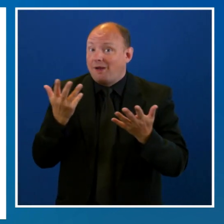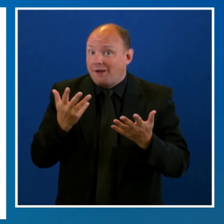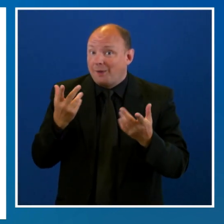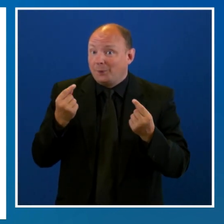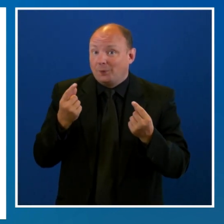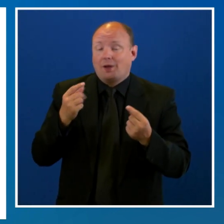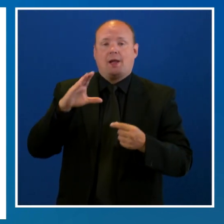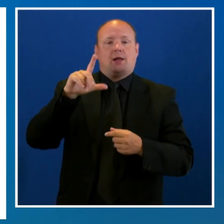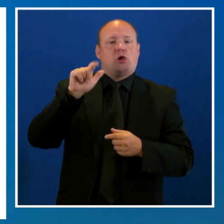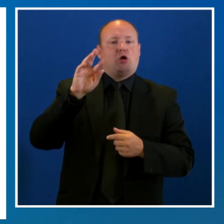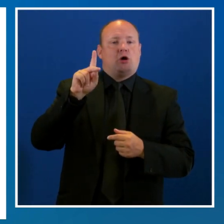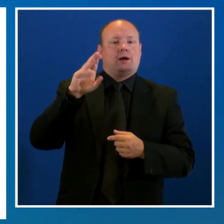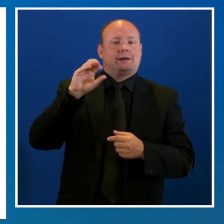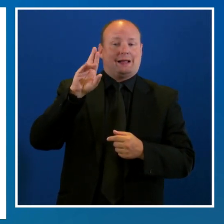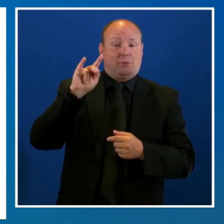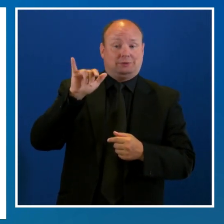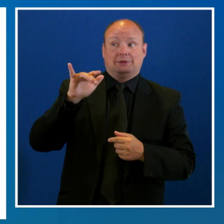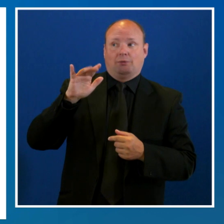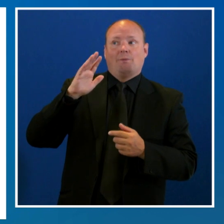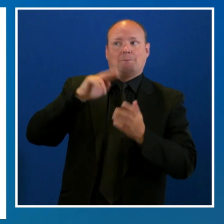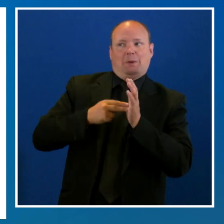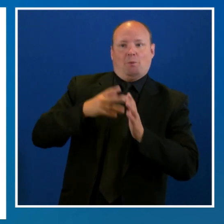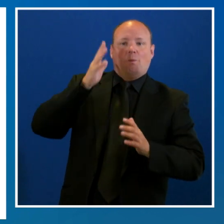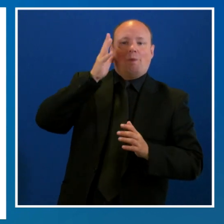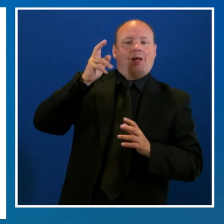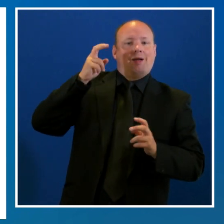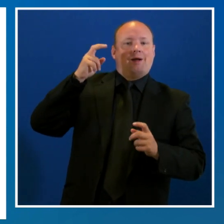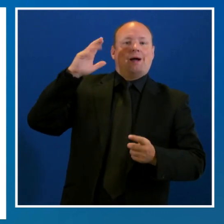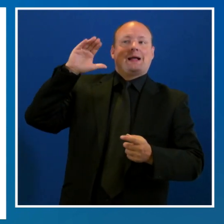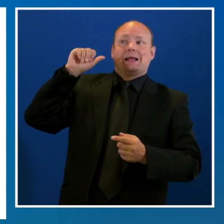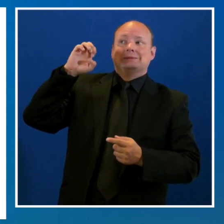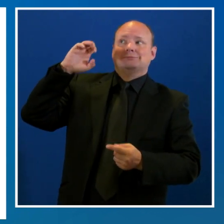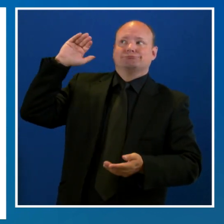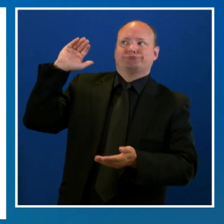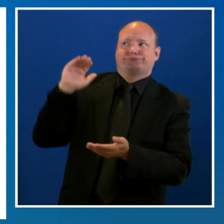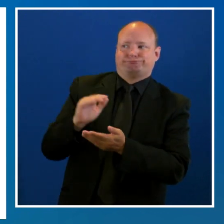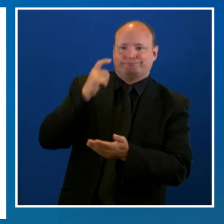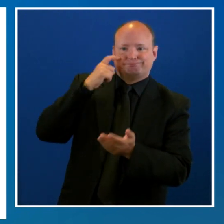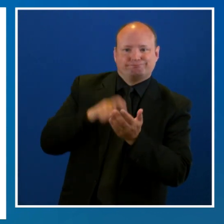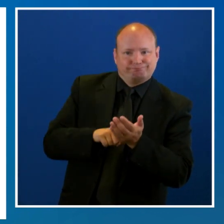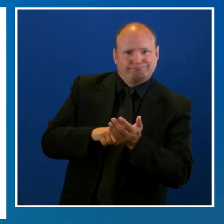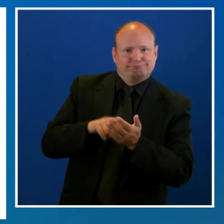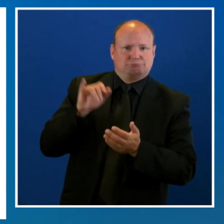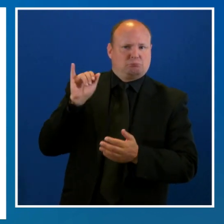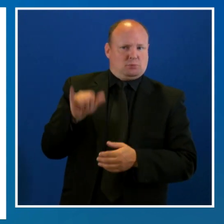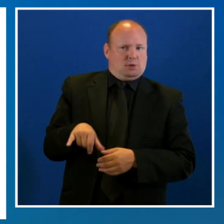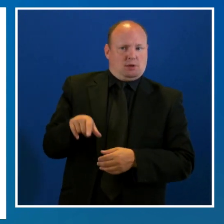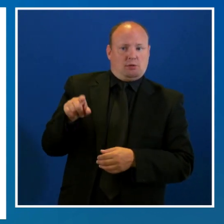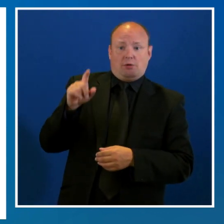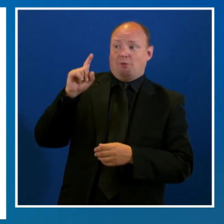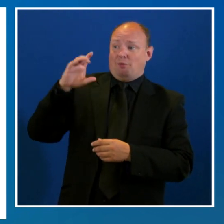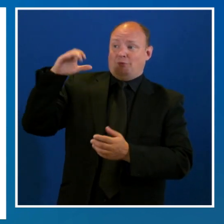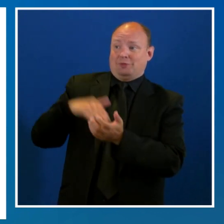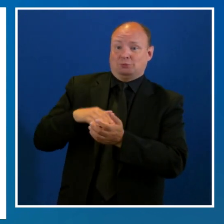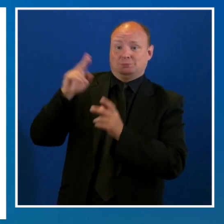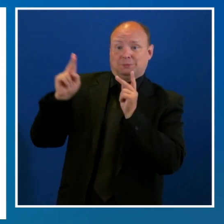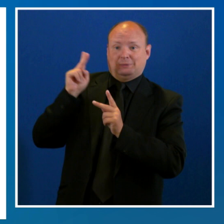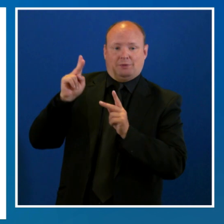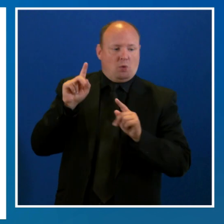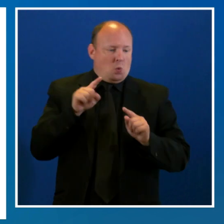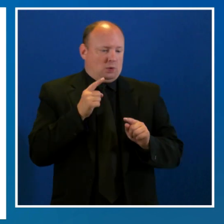rates decreased again last week, down to 50 cases per 100,000 people in the last